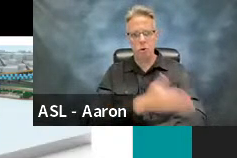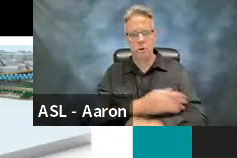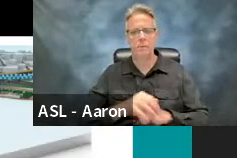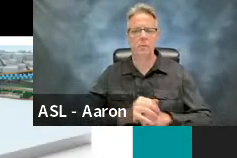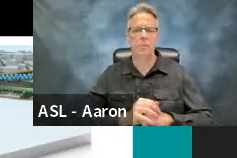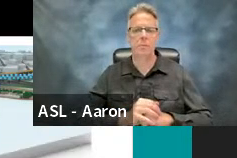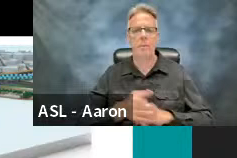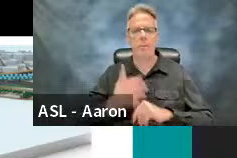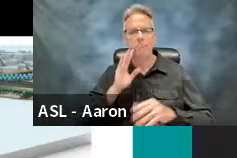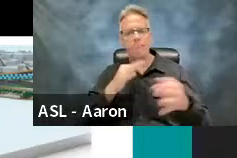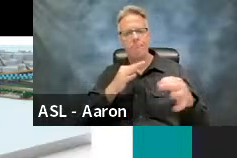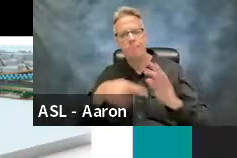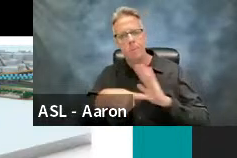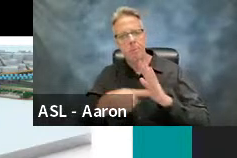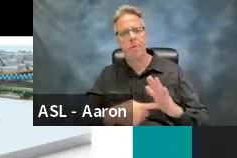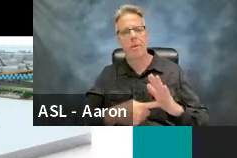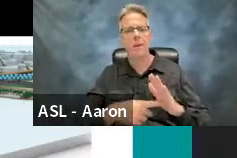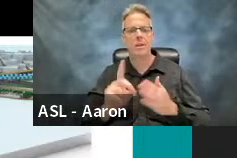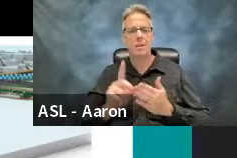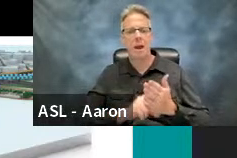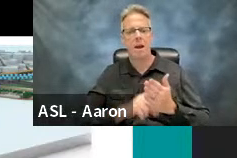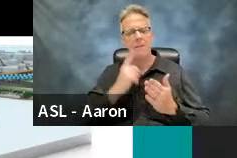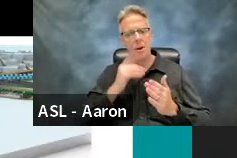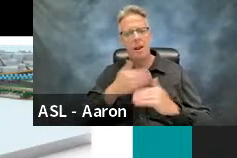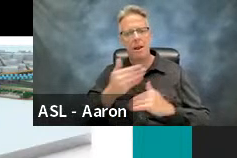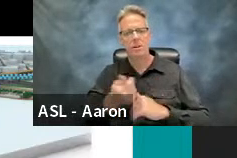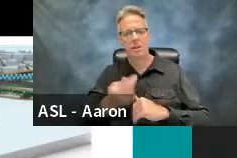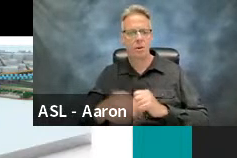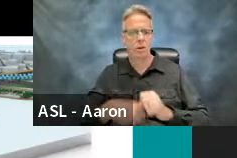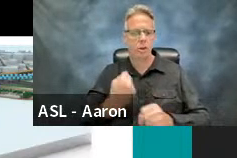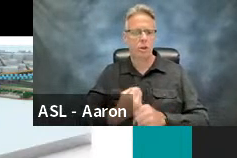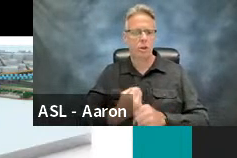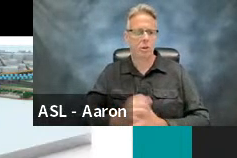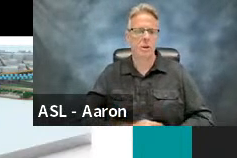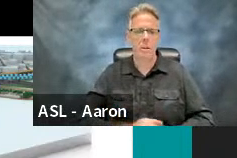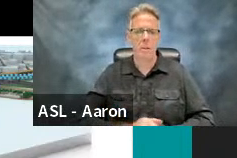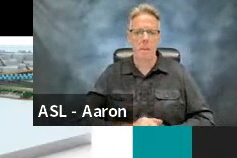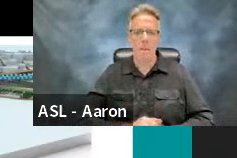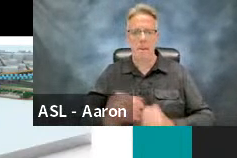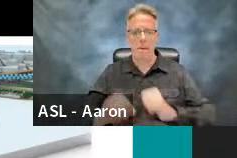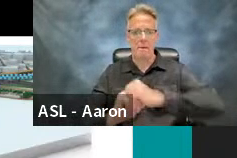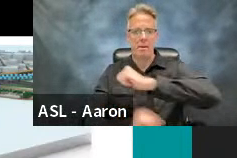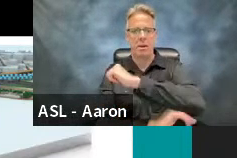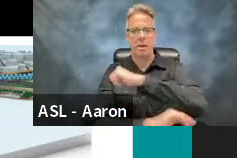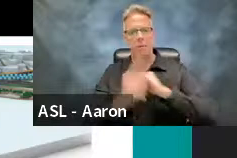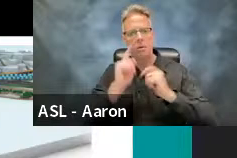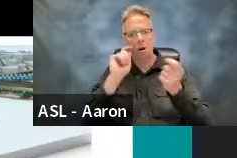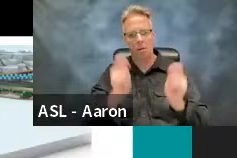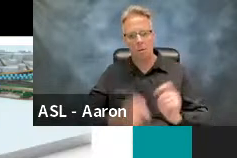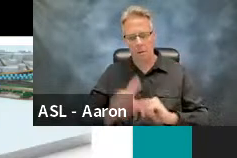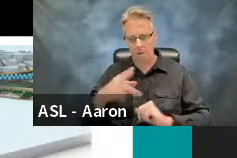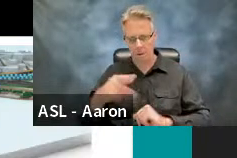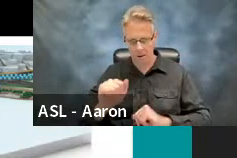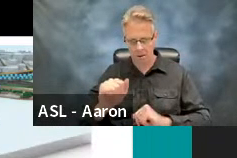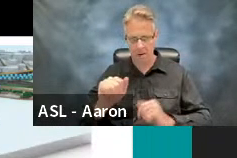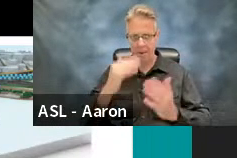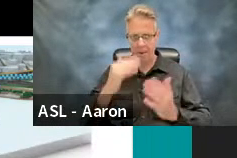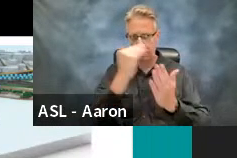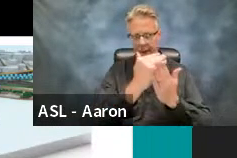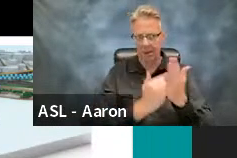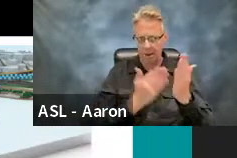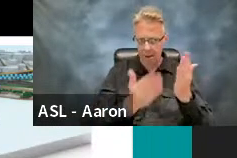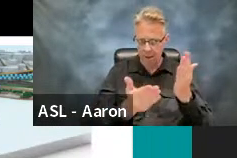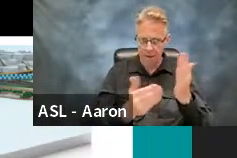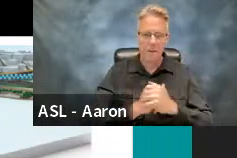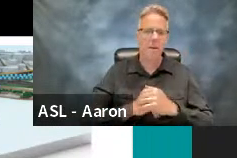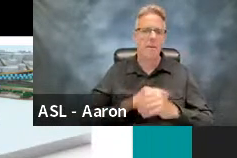refine and design elements over the next couple of years. The foundational elements of the modified LPA are listed here. They